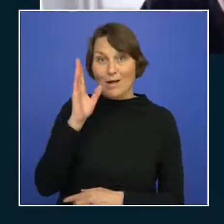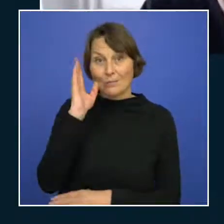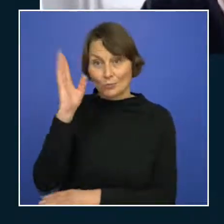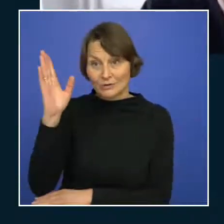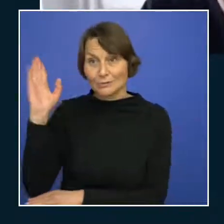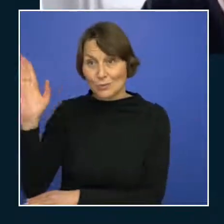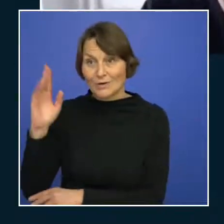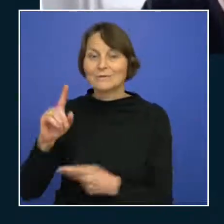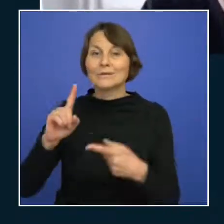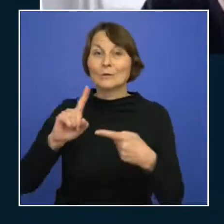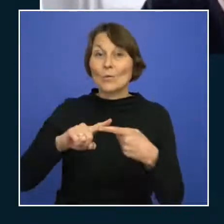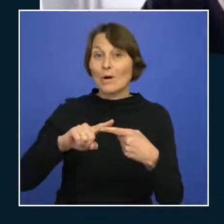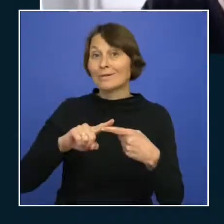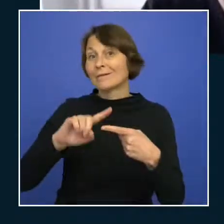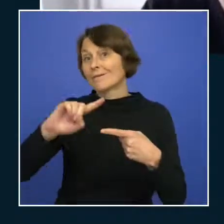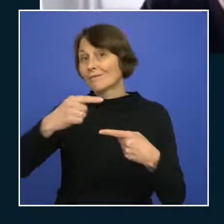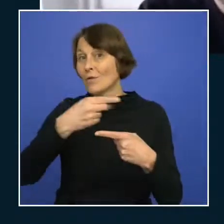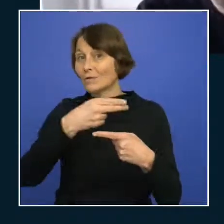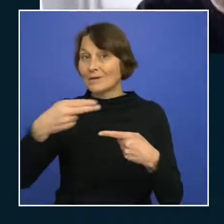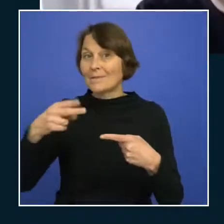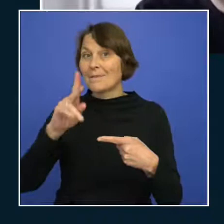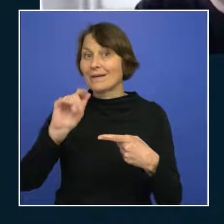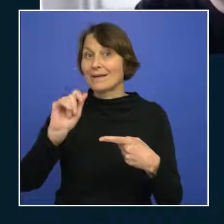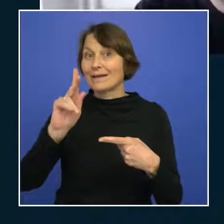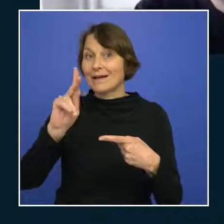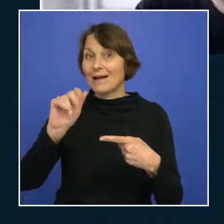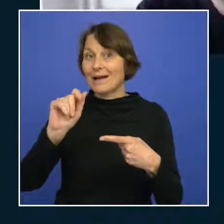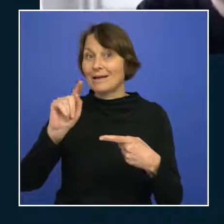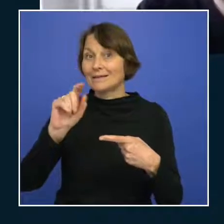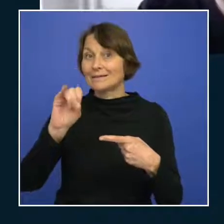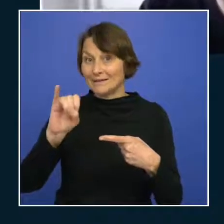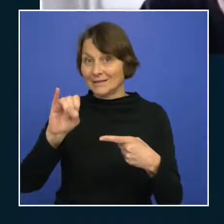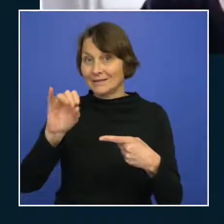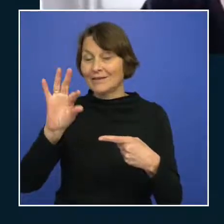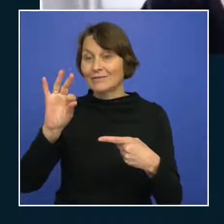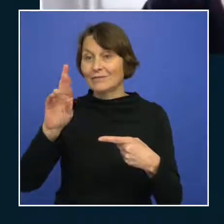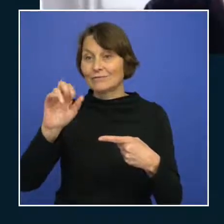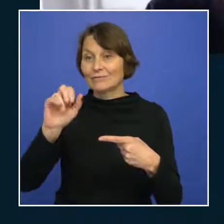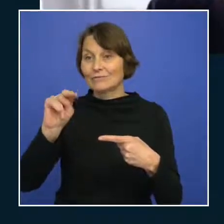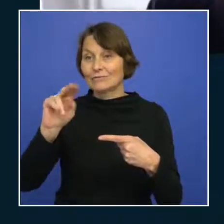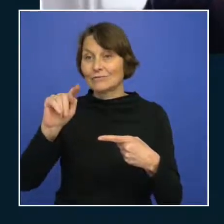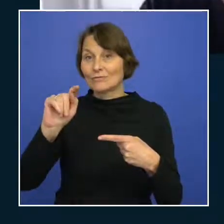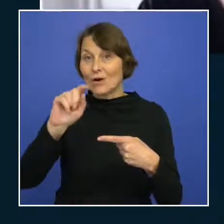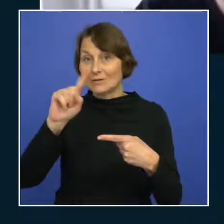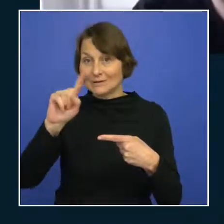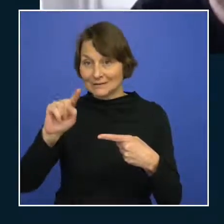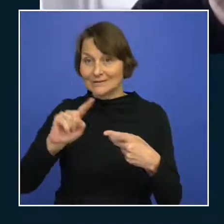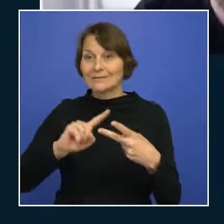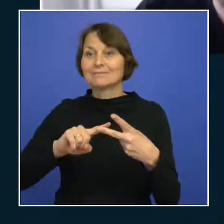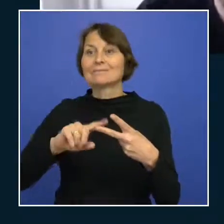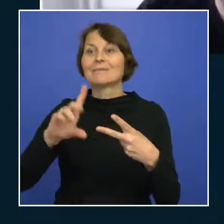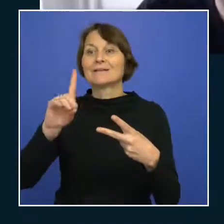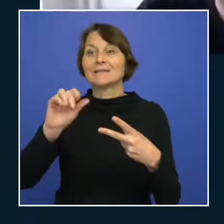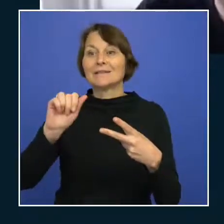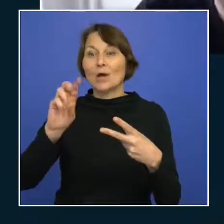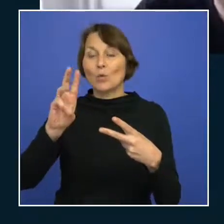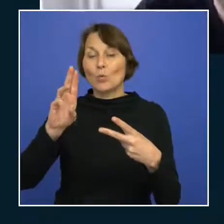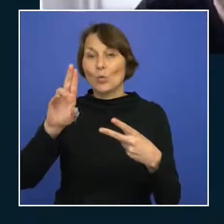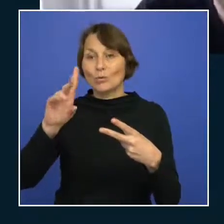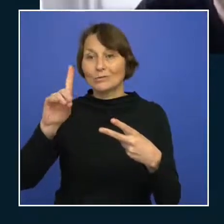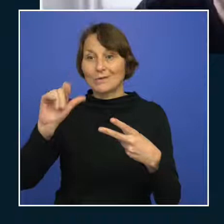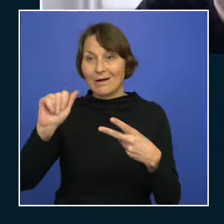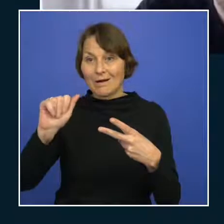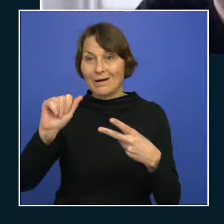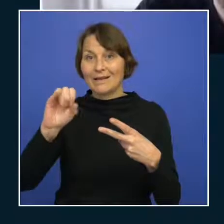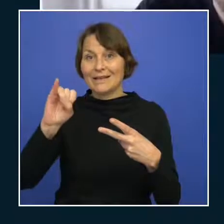Frans. And they are both software developers, but a lot more than just software